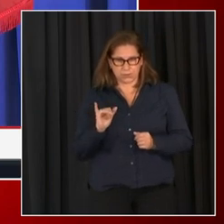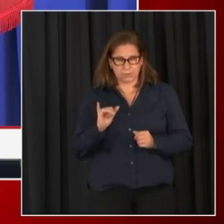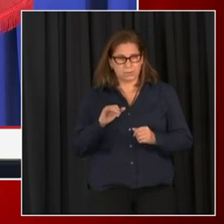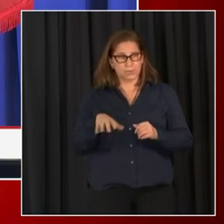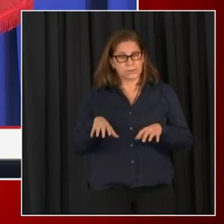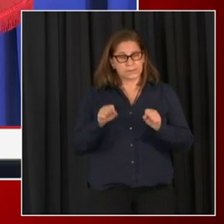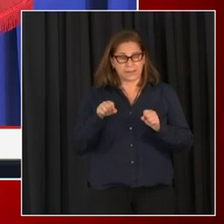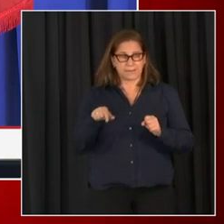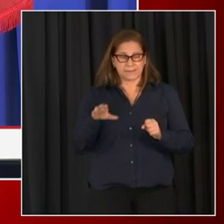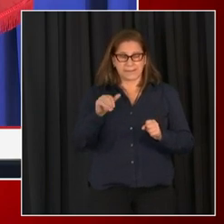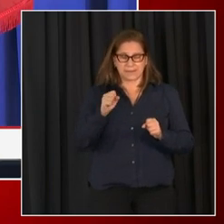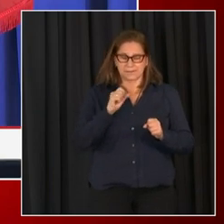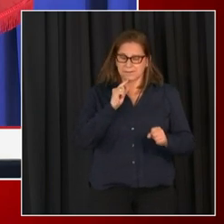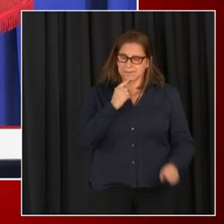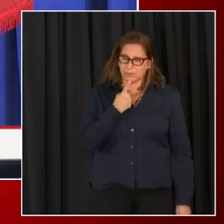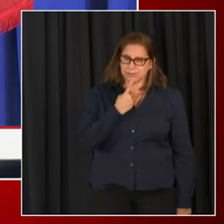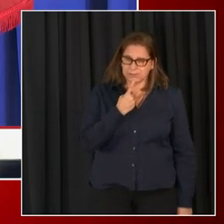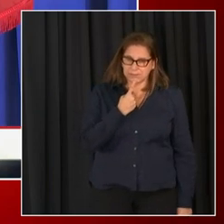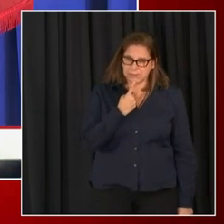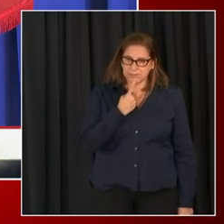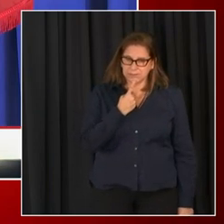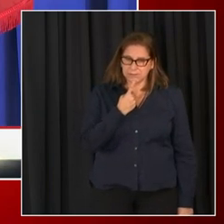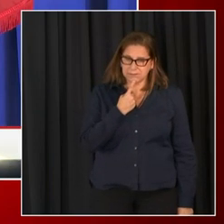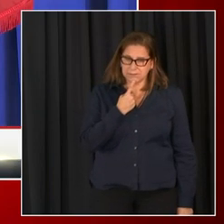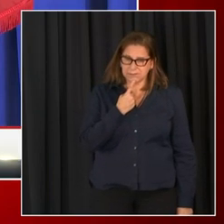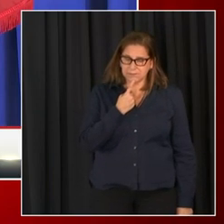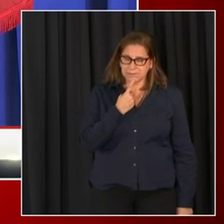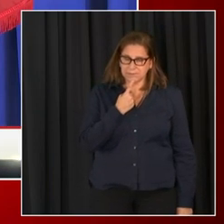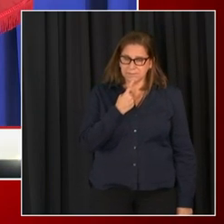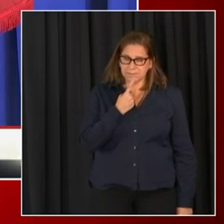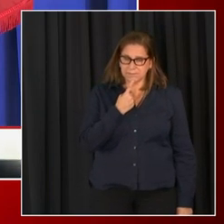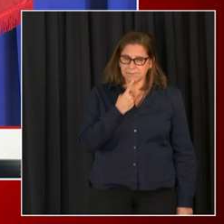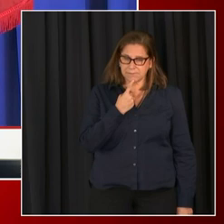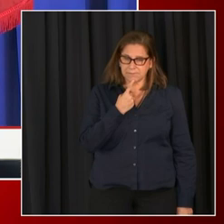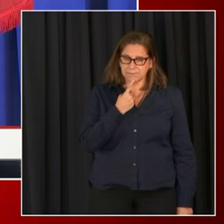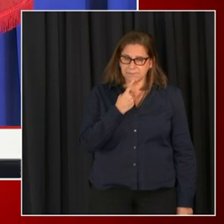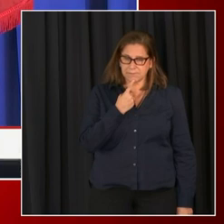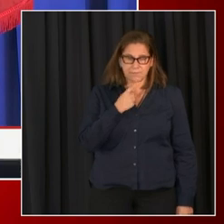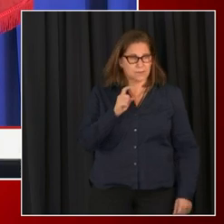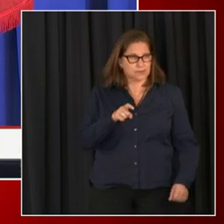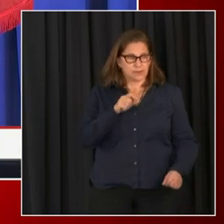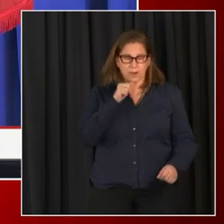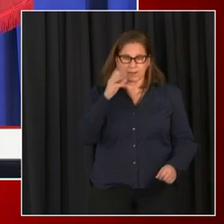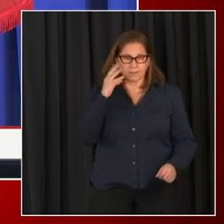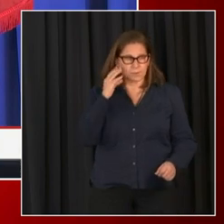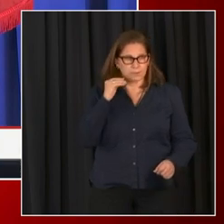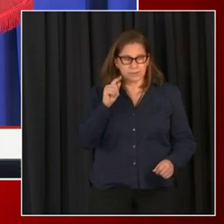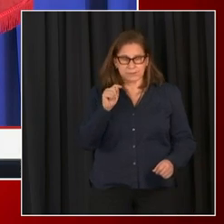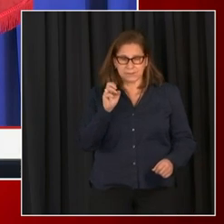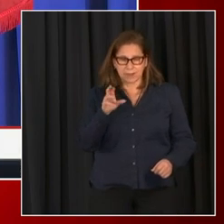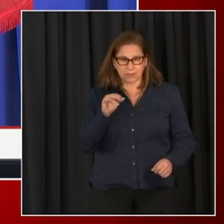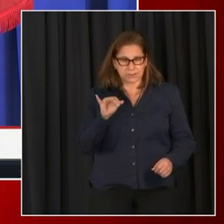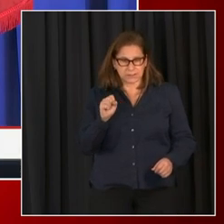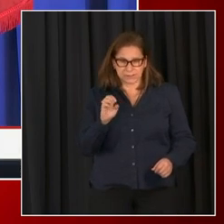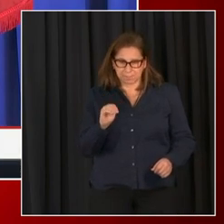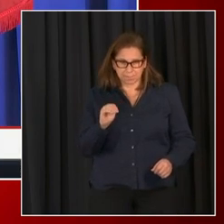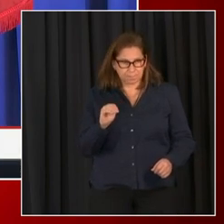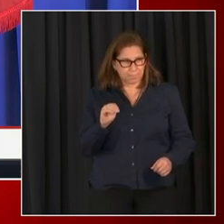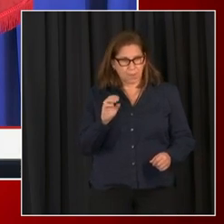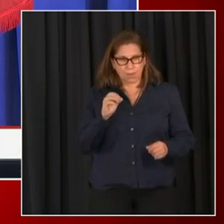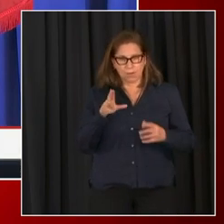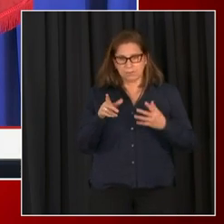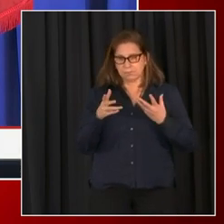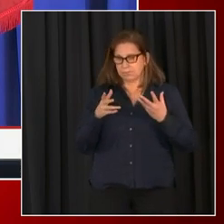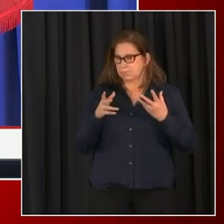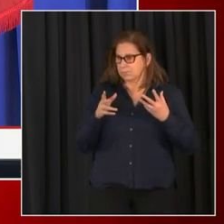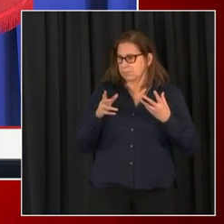Elected officials shouldn't be terrorized for doing their jobs. And so I was not given a report. That's